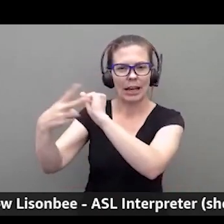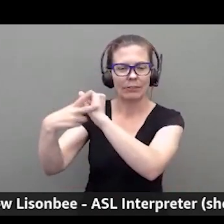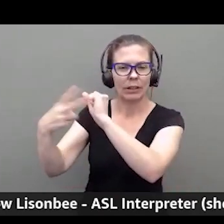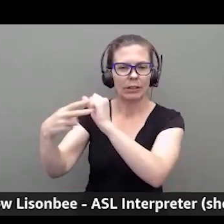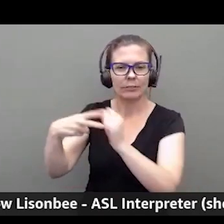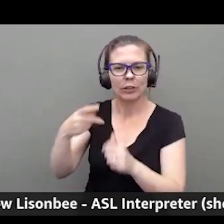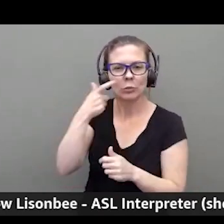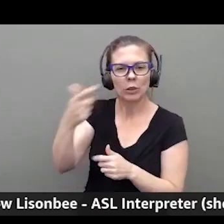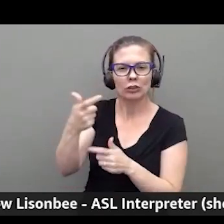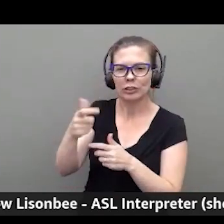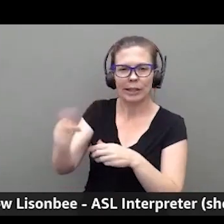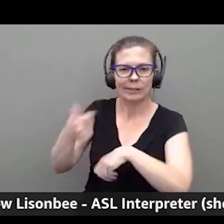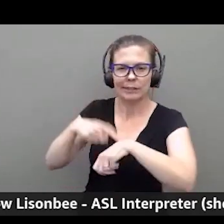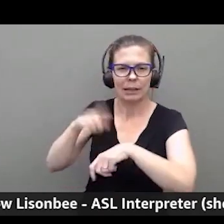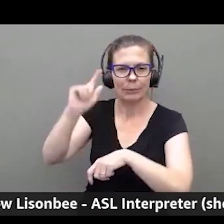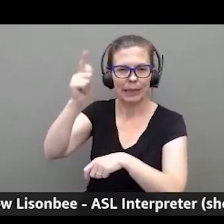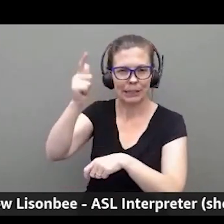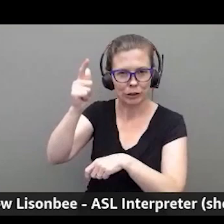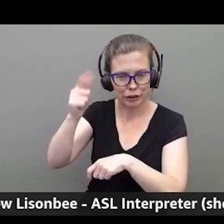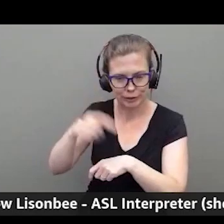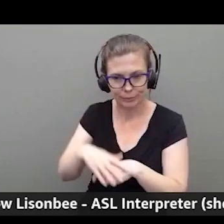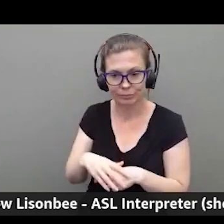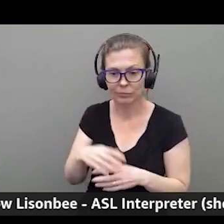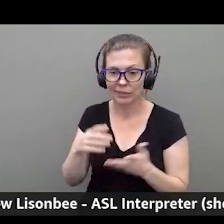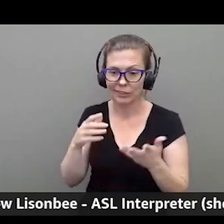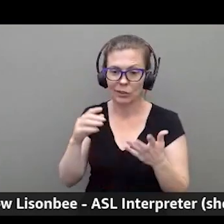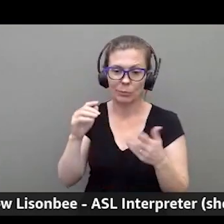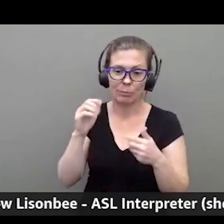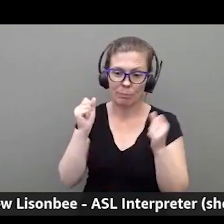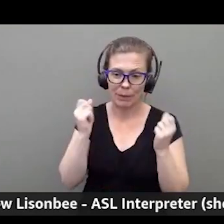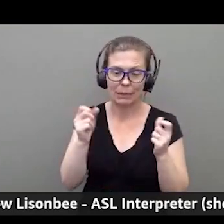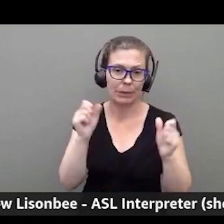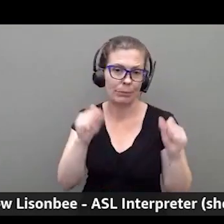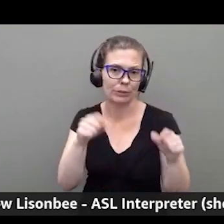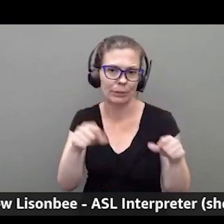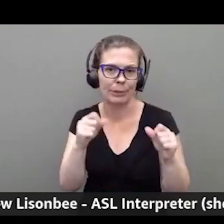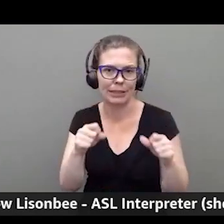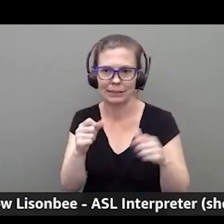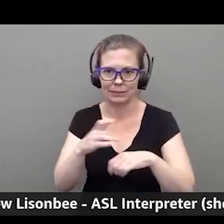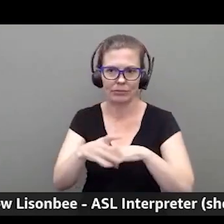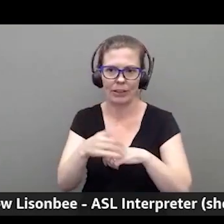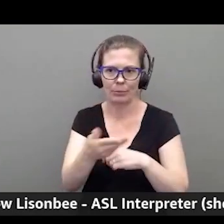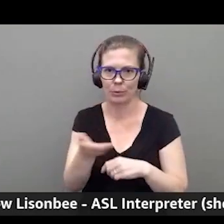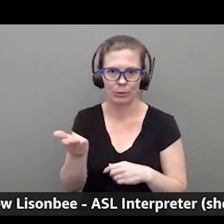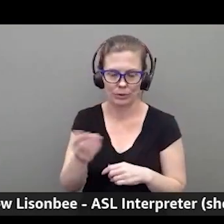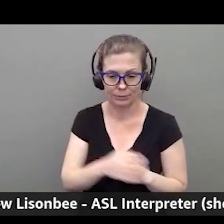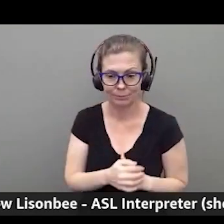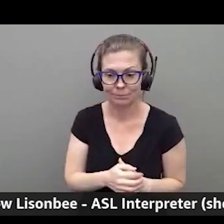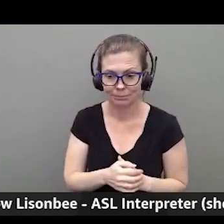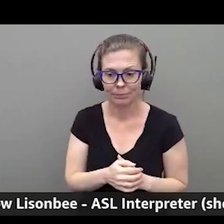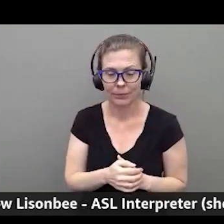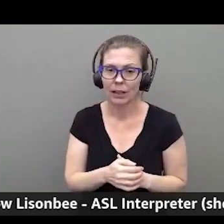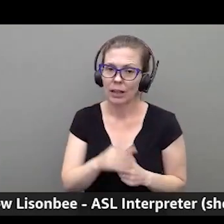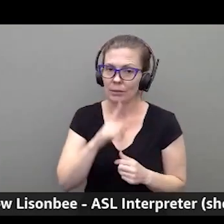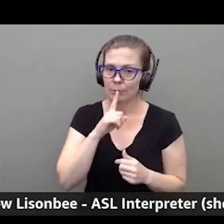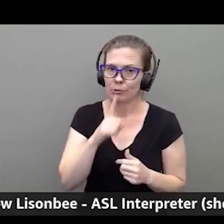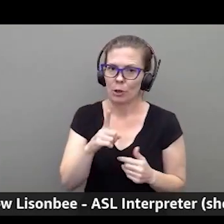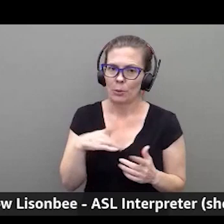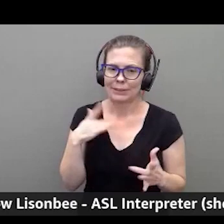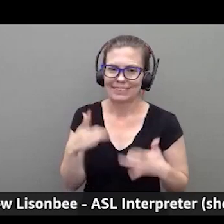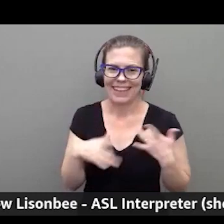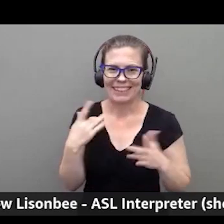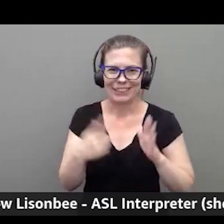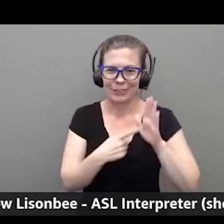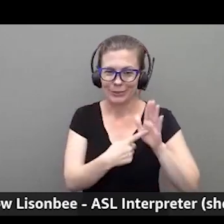playback later on. All kinds of other possibilities that that opens up as well. So I'm really excited to demo